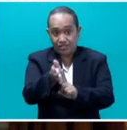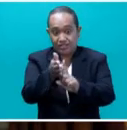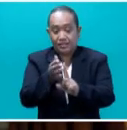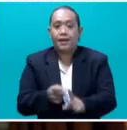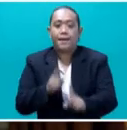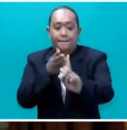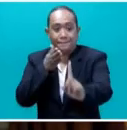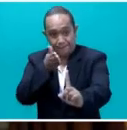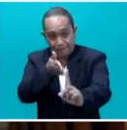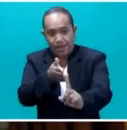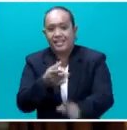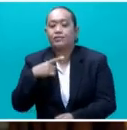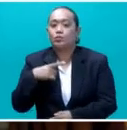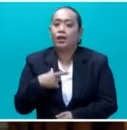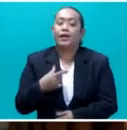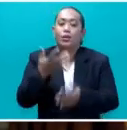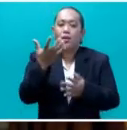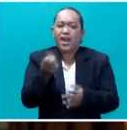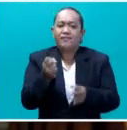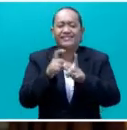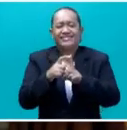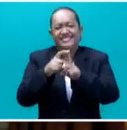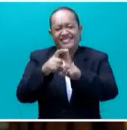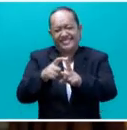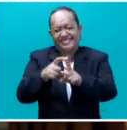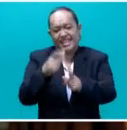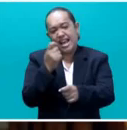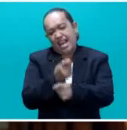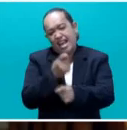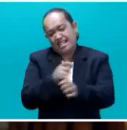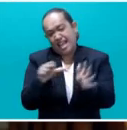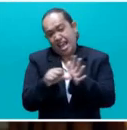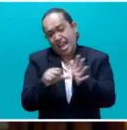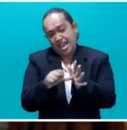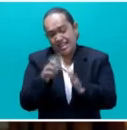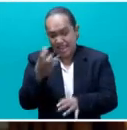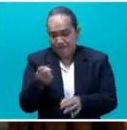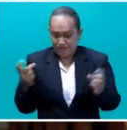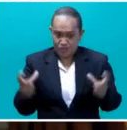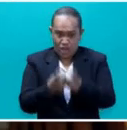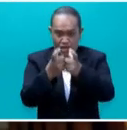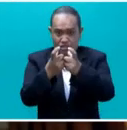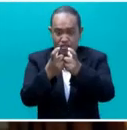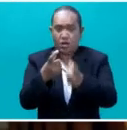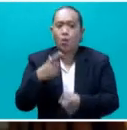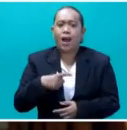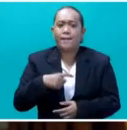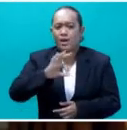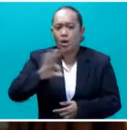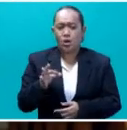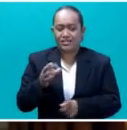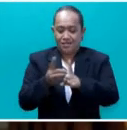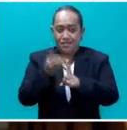planners have a difficult task of dealing with various challenges, from unsustainable development and population growth